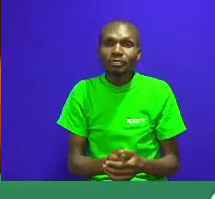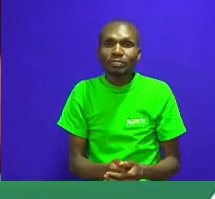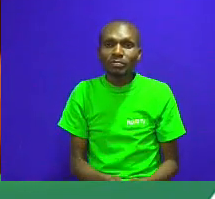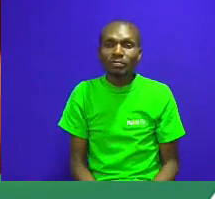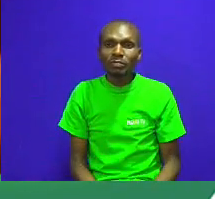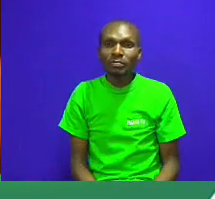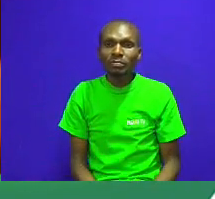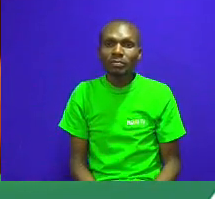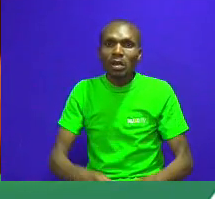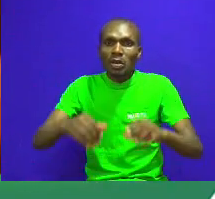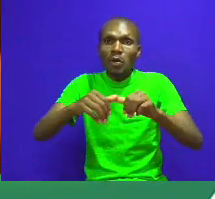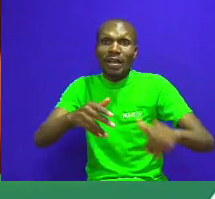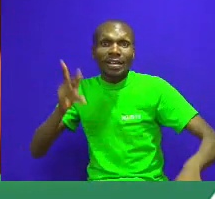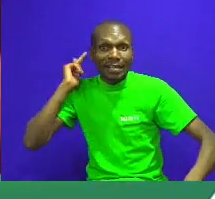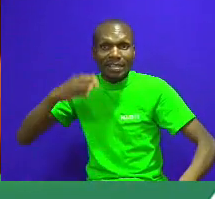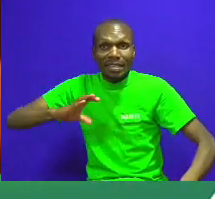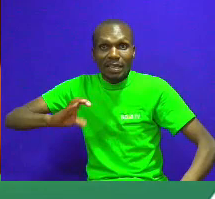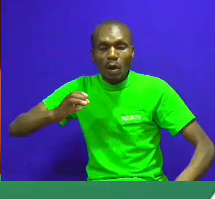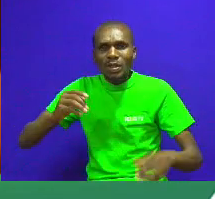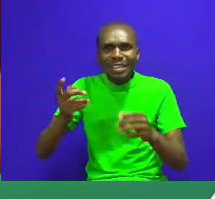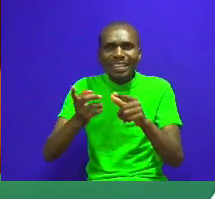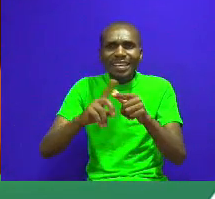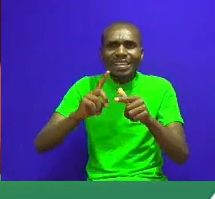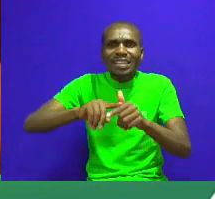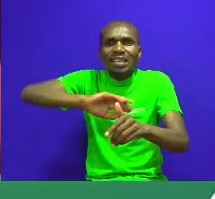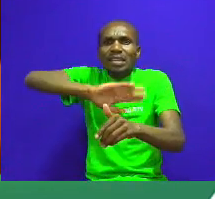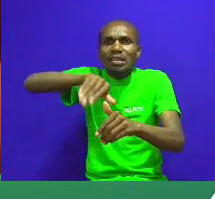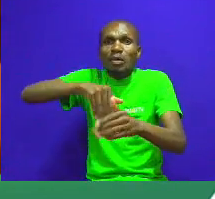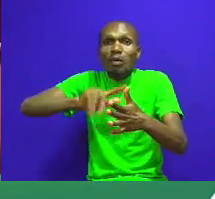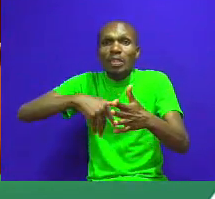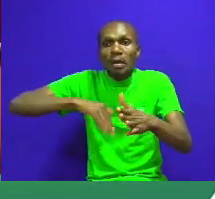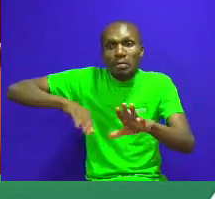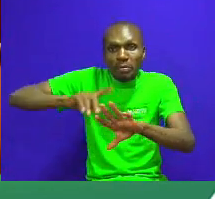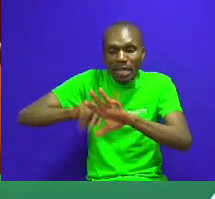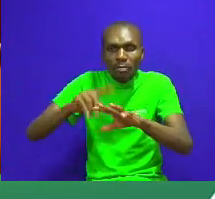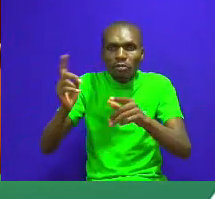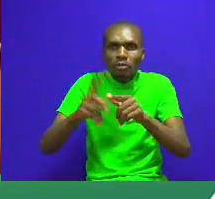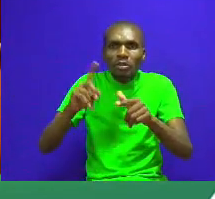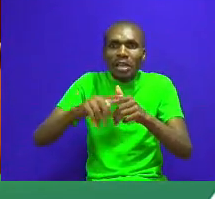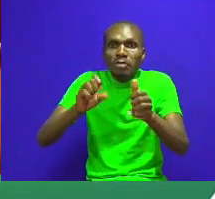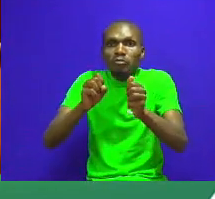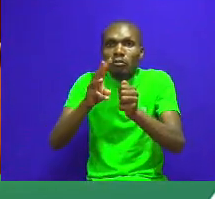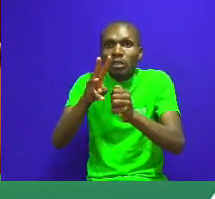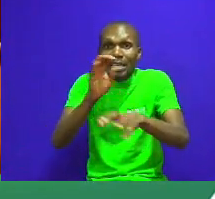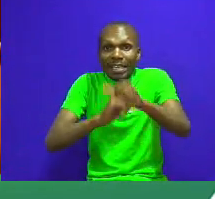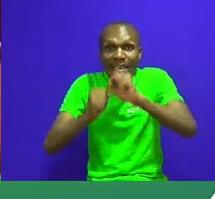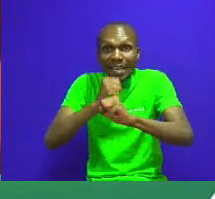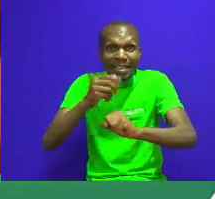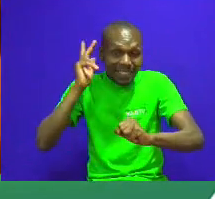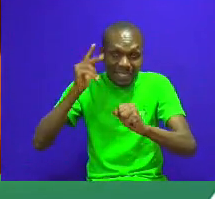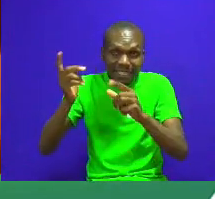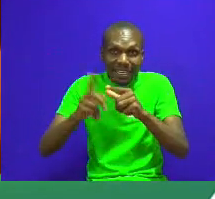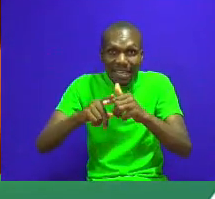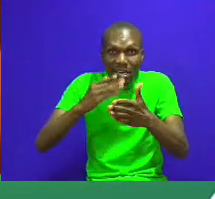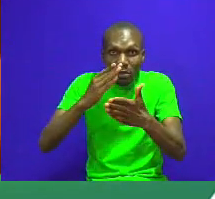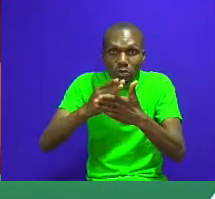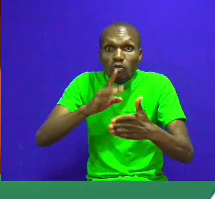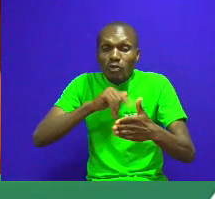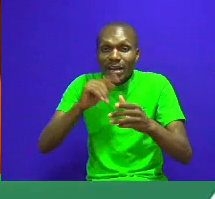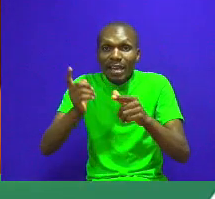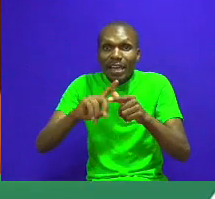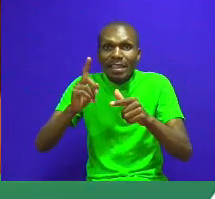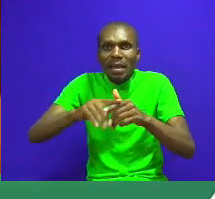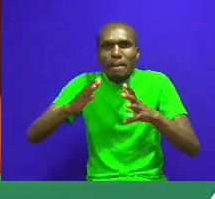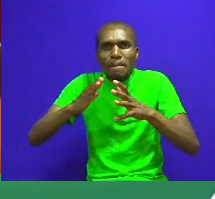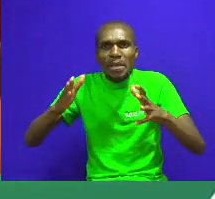the greater Kisii community has accepted us all the way from when we had our first store. This is 14 years in Kisii, and finally we now have a big